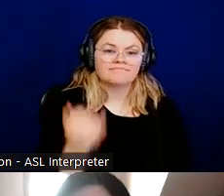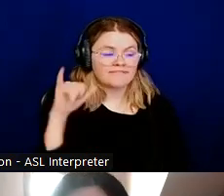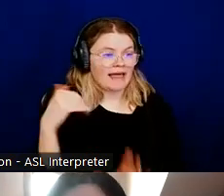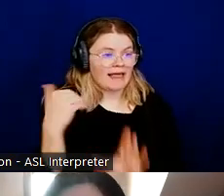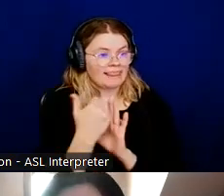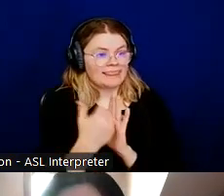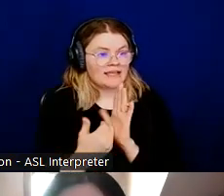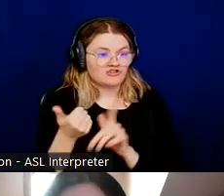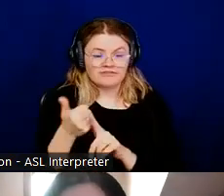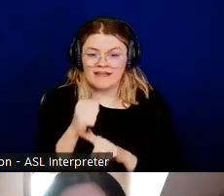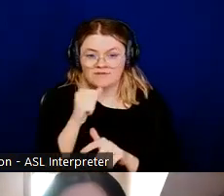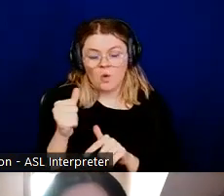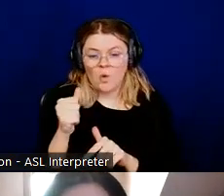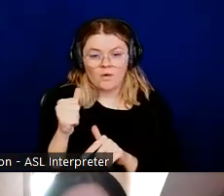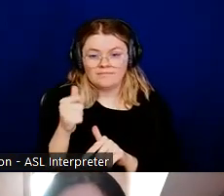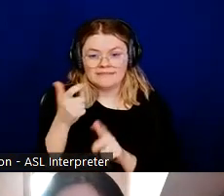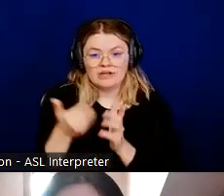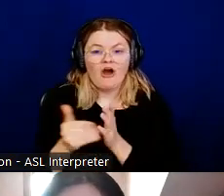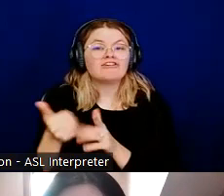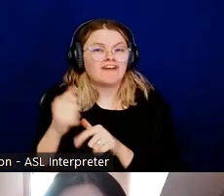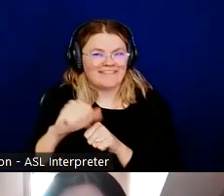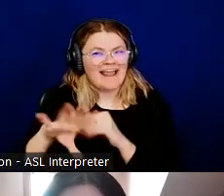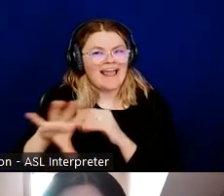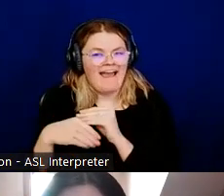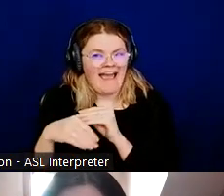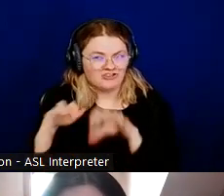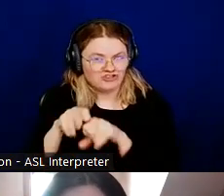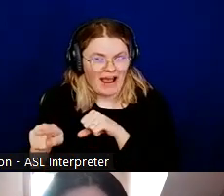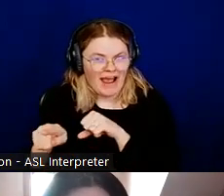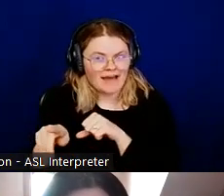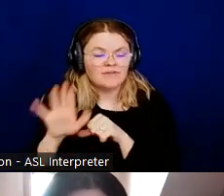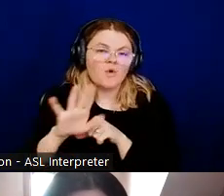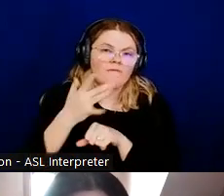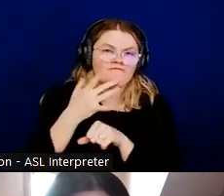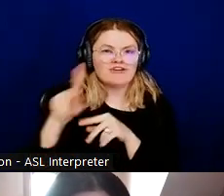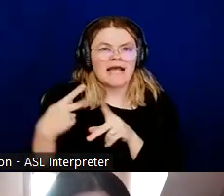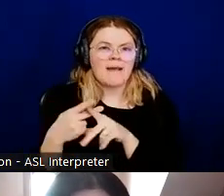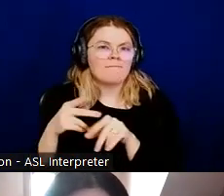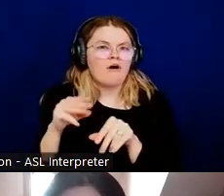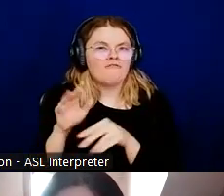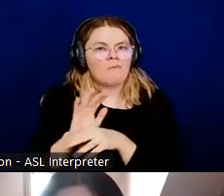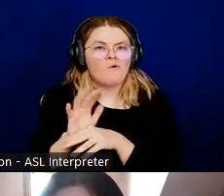write it in the chat about which movie tropes you prefer.